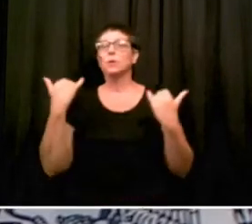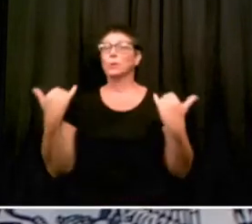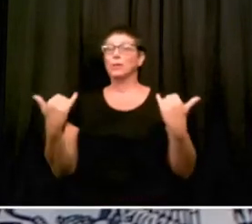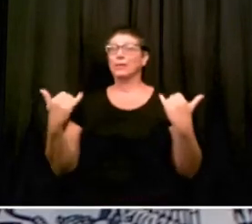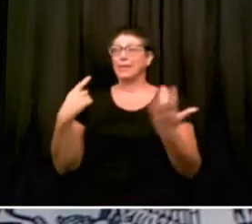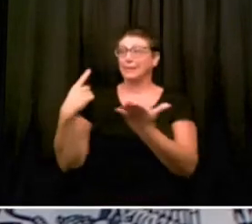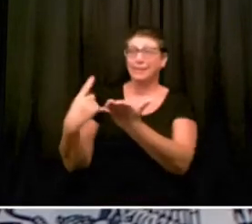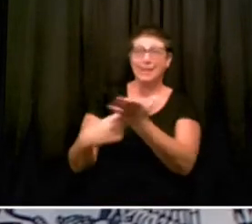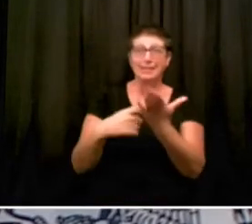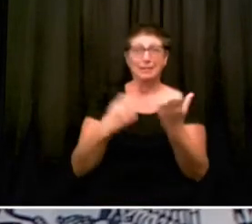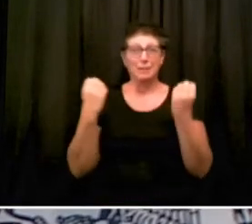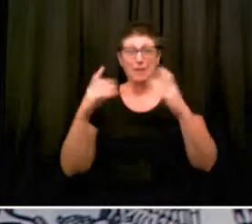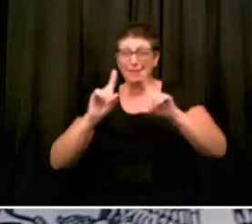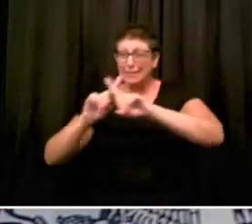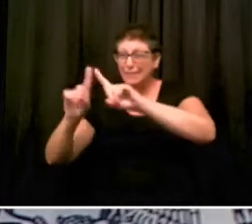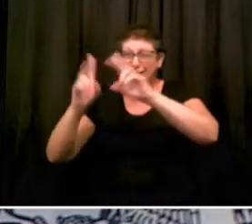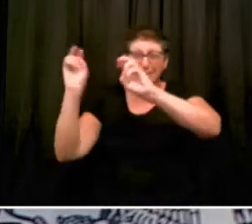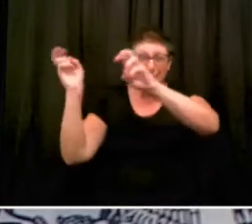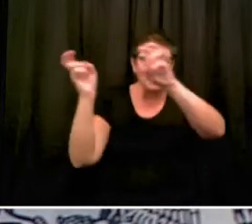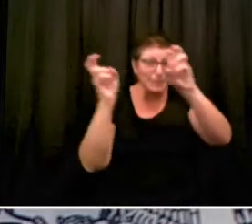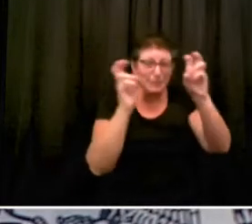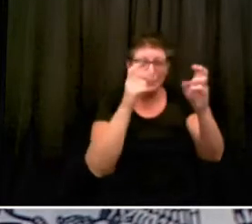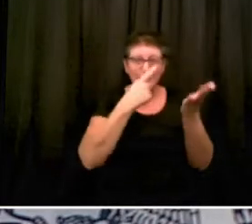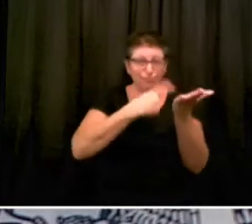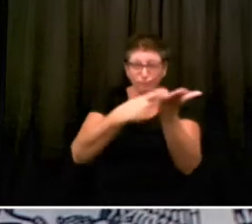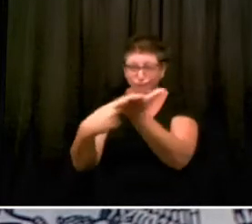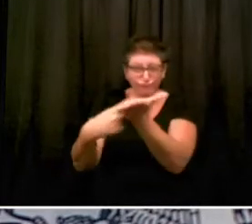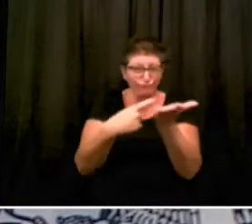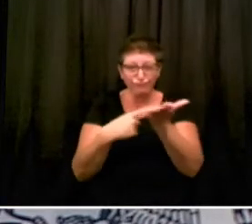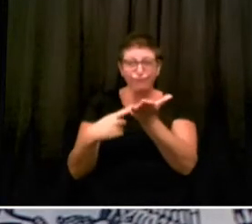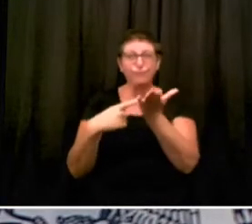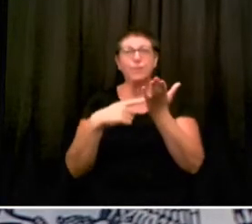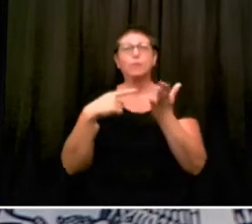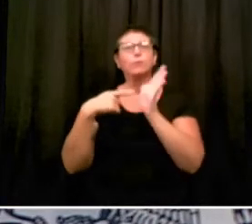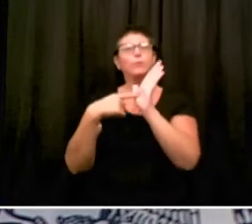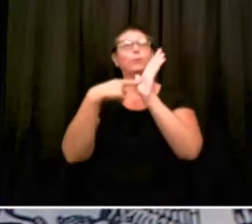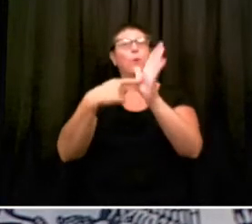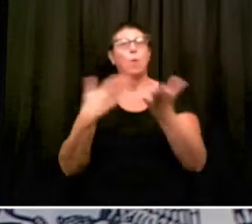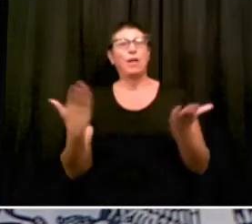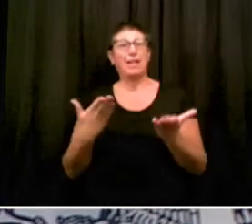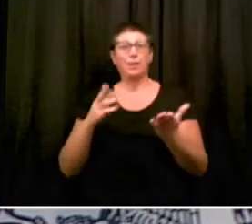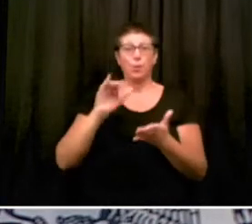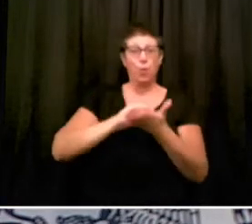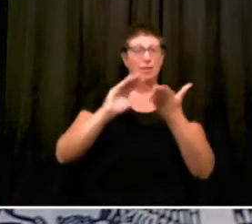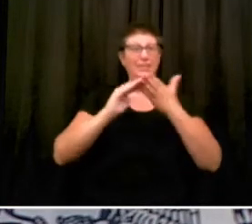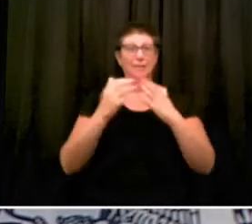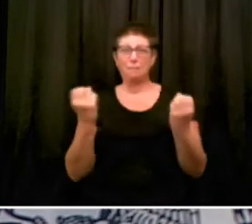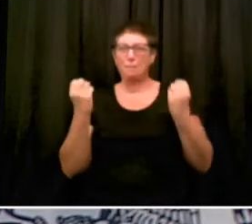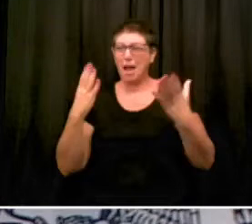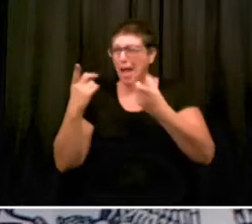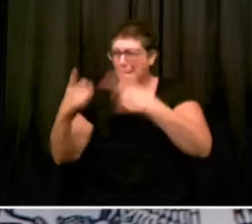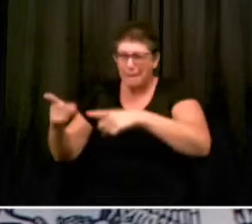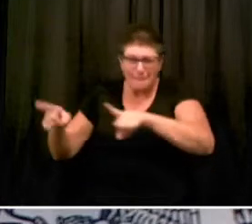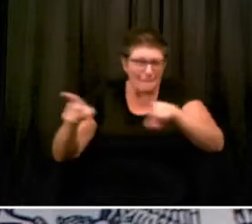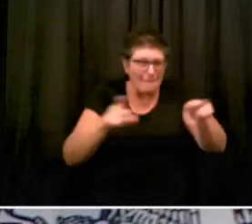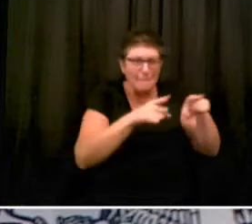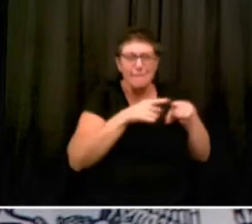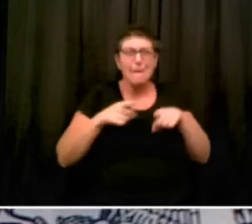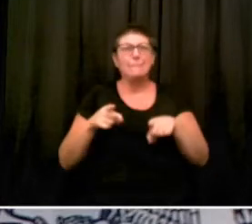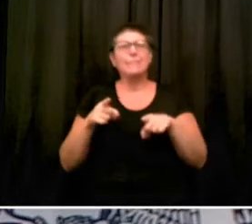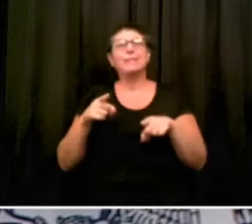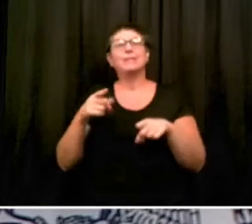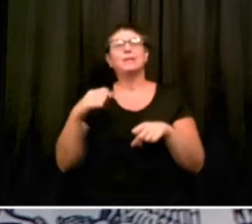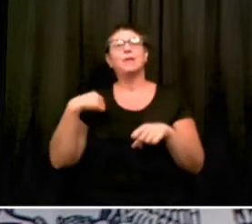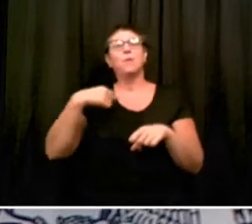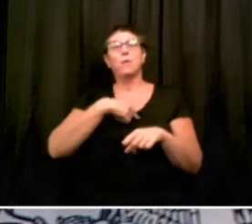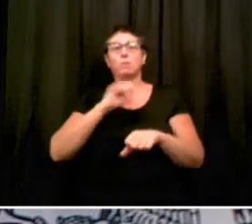just shows how much is going on in the city, how much we are working on simultaneously to bring this city back. I mean, think